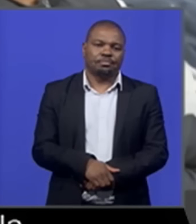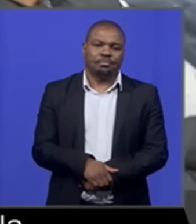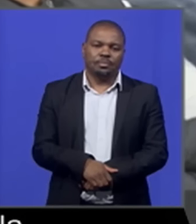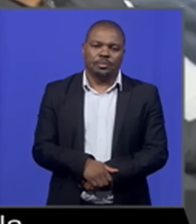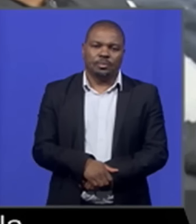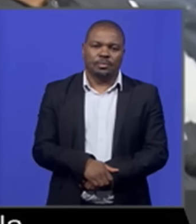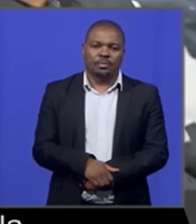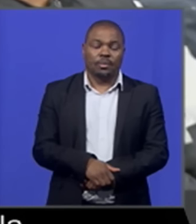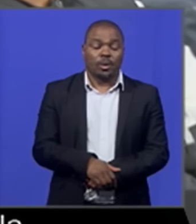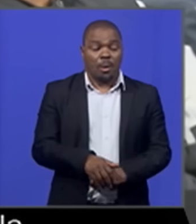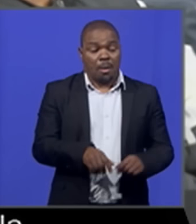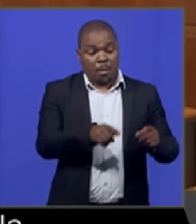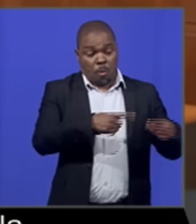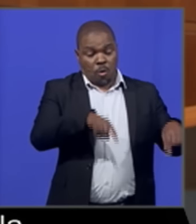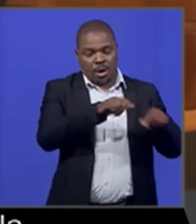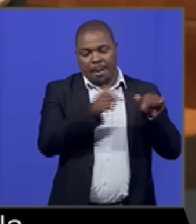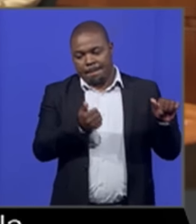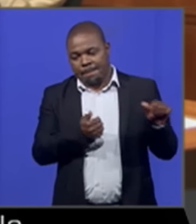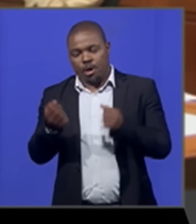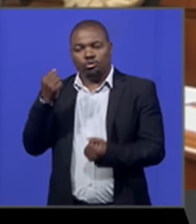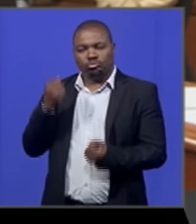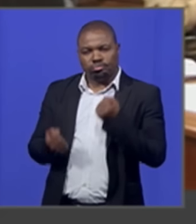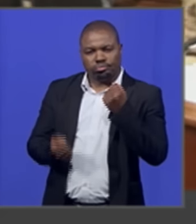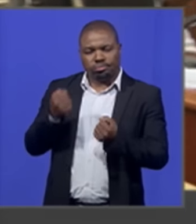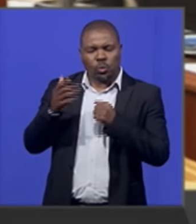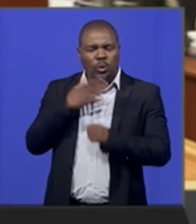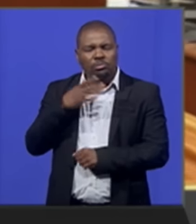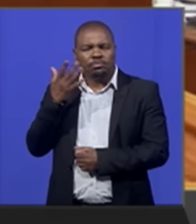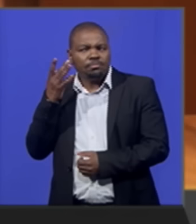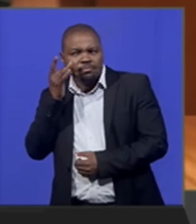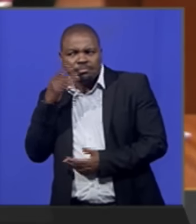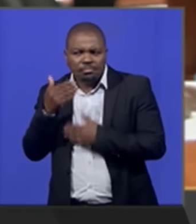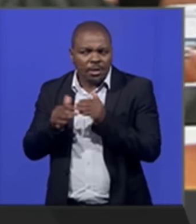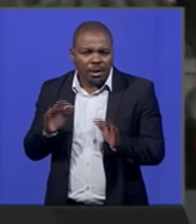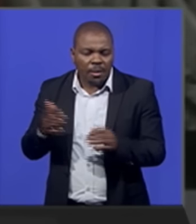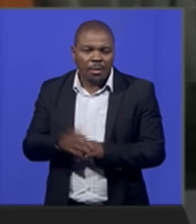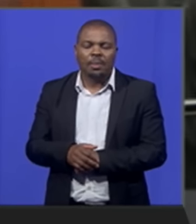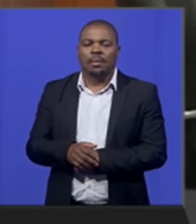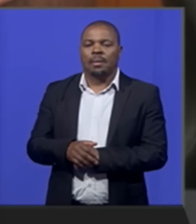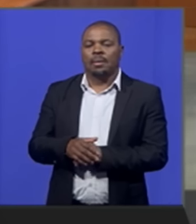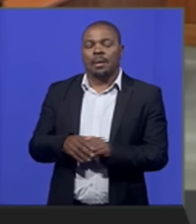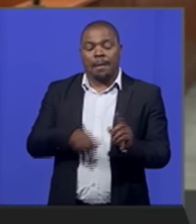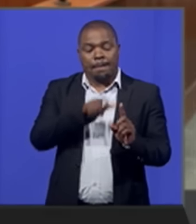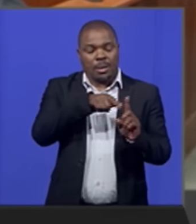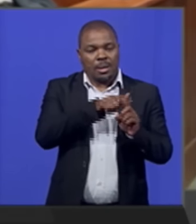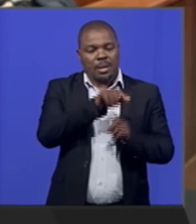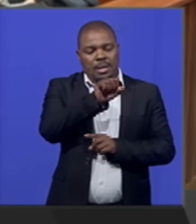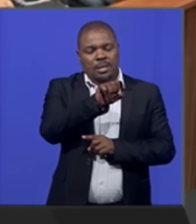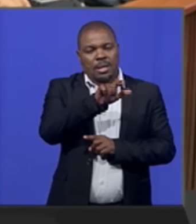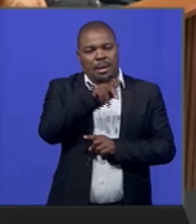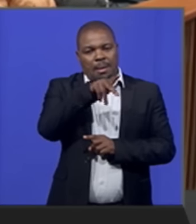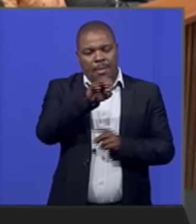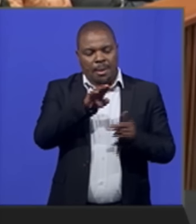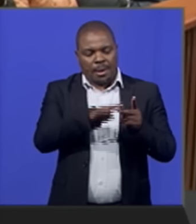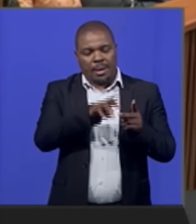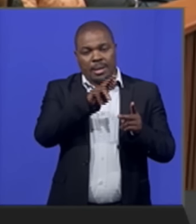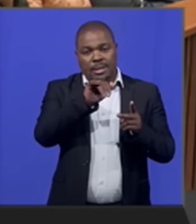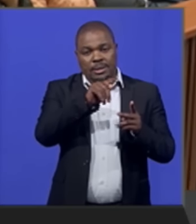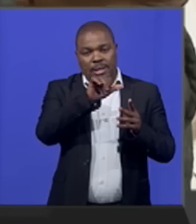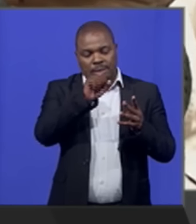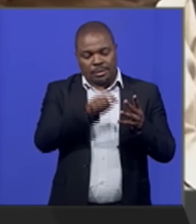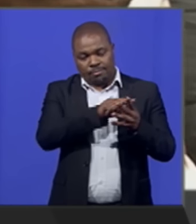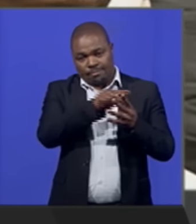ge ba boela ka lepokising la tsheko go kwa gore bokamoso ba bona boeme kae molatofatša Damaris Selepe, Benedicta Mataba le Martha Ritas bao